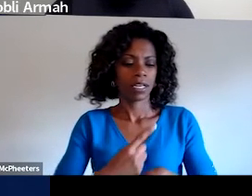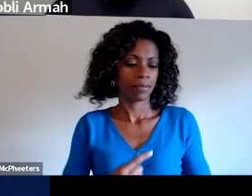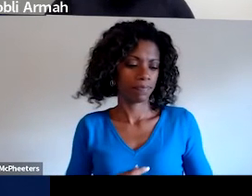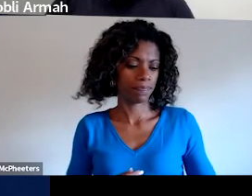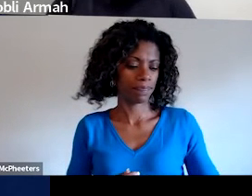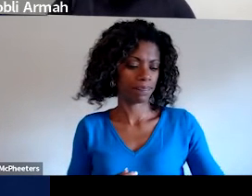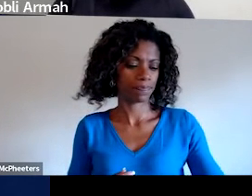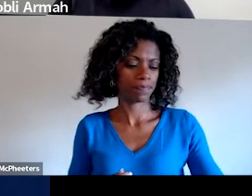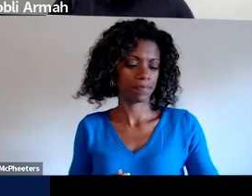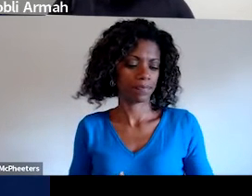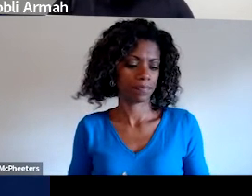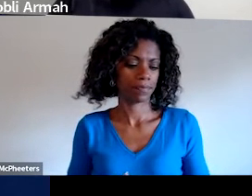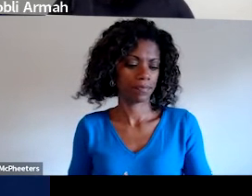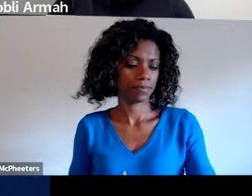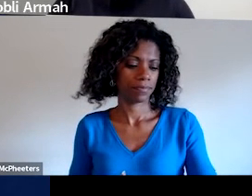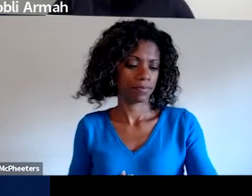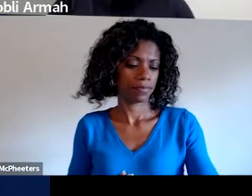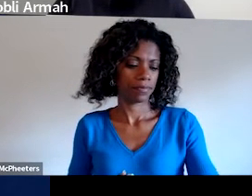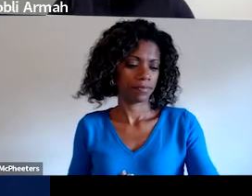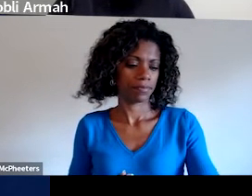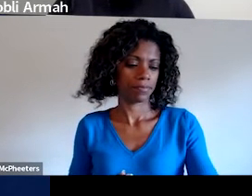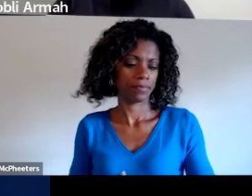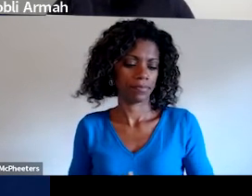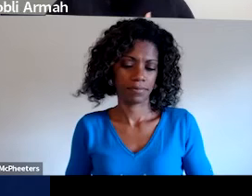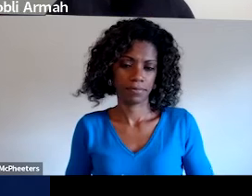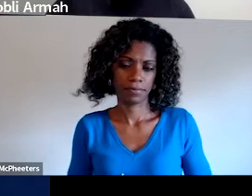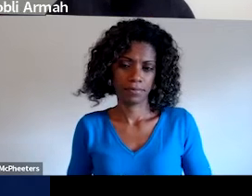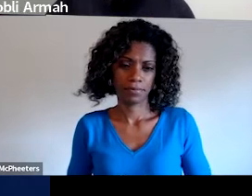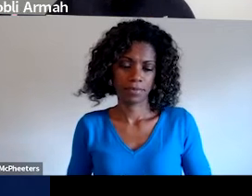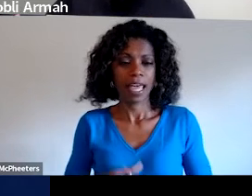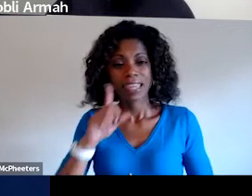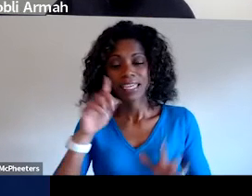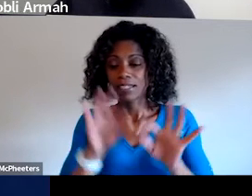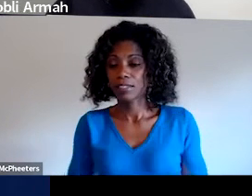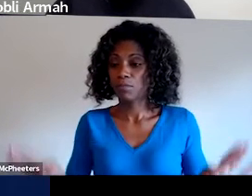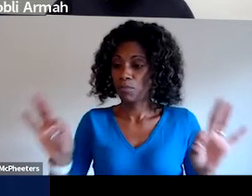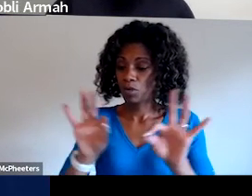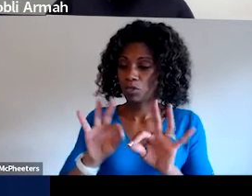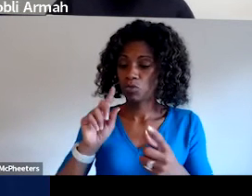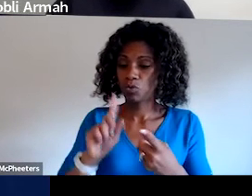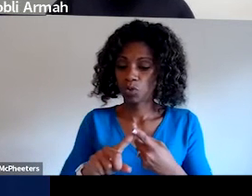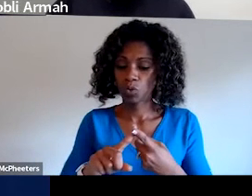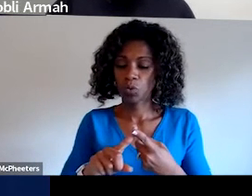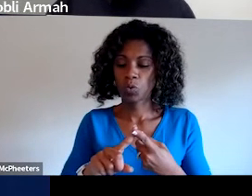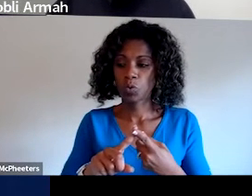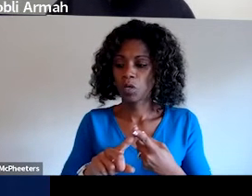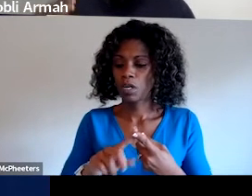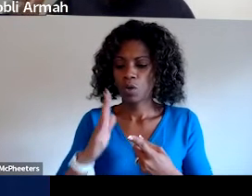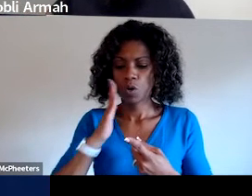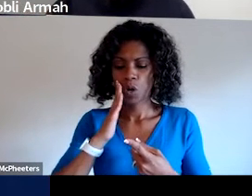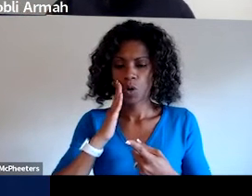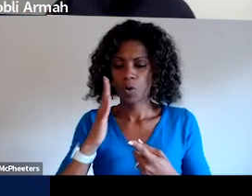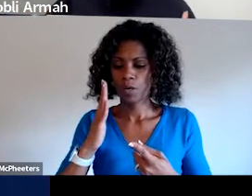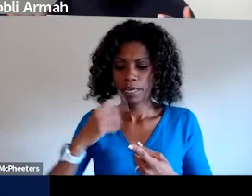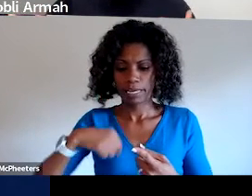So how did we get here today? Like what has happened? And I think it's important that we start off by acknowledging, just as practitioners, that there's a